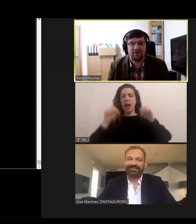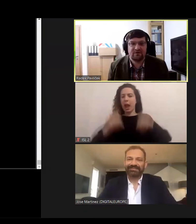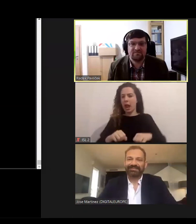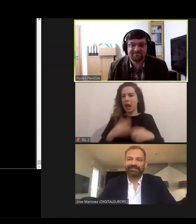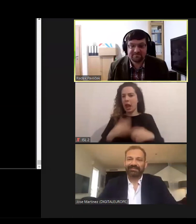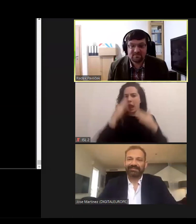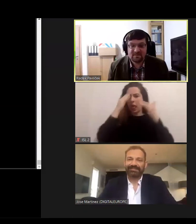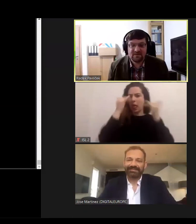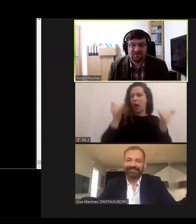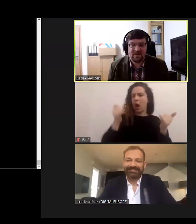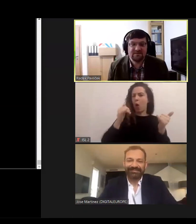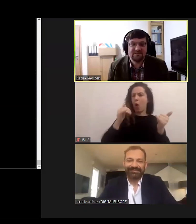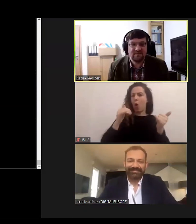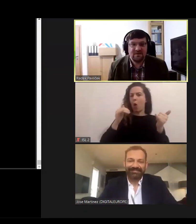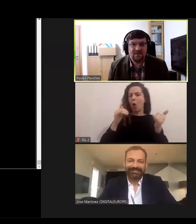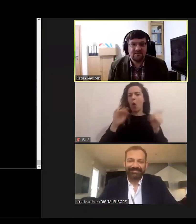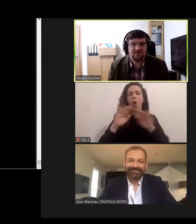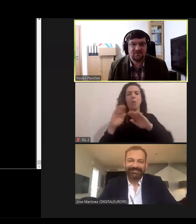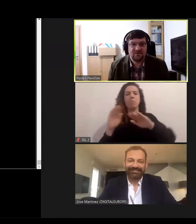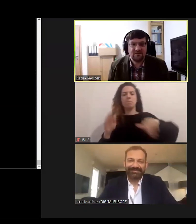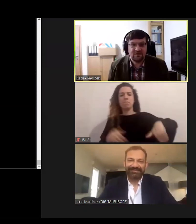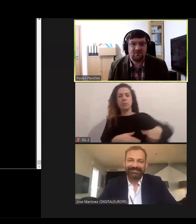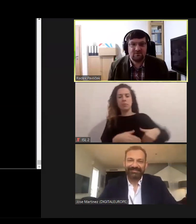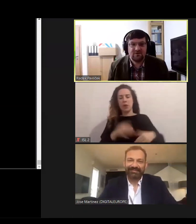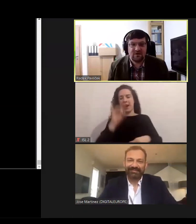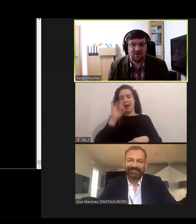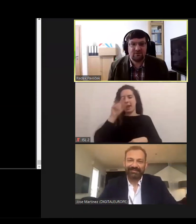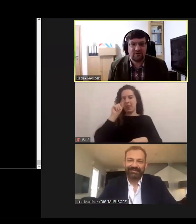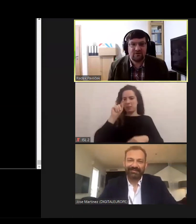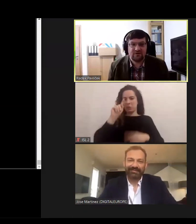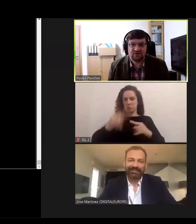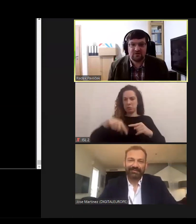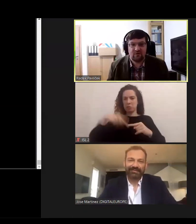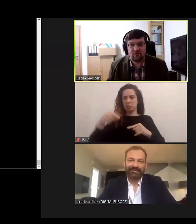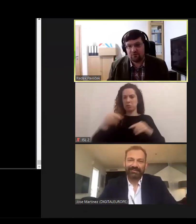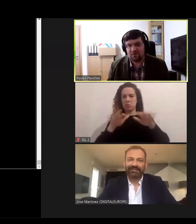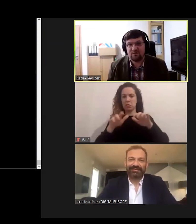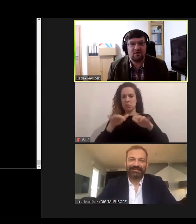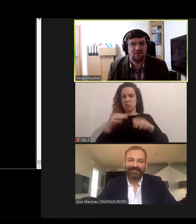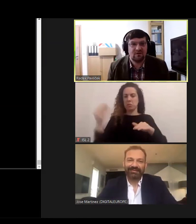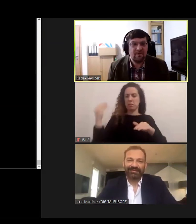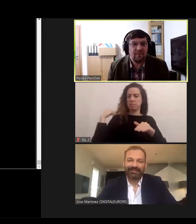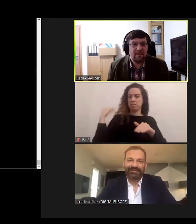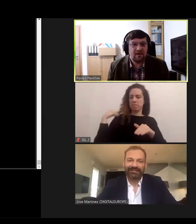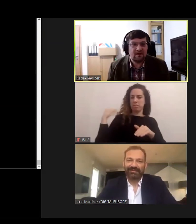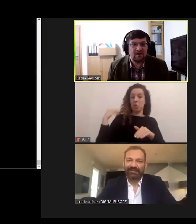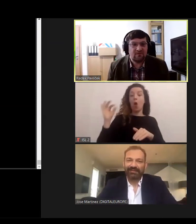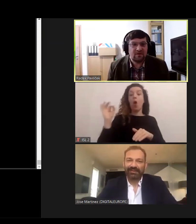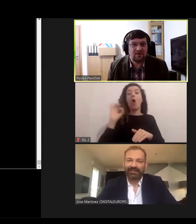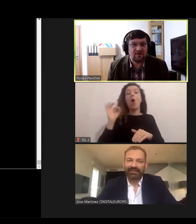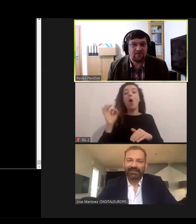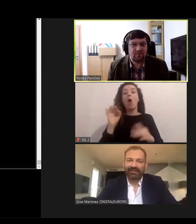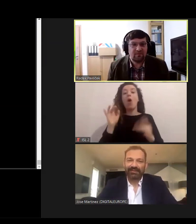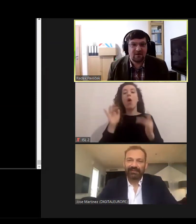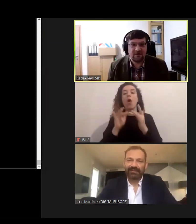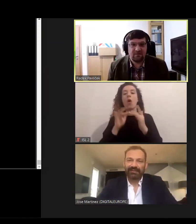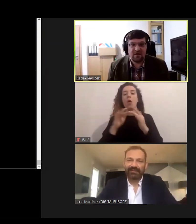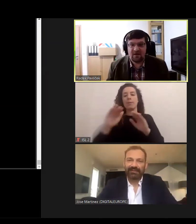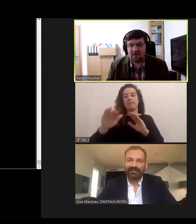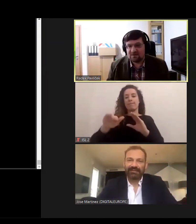possible. Also, raising awareness is very important because despite all the